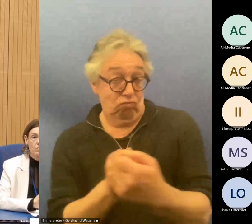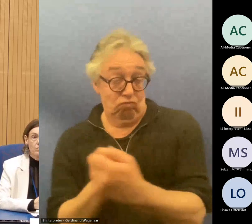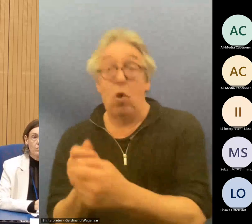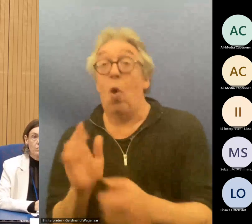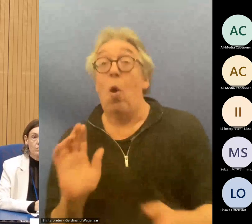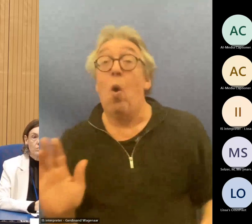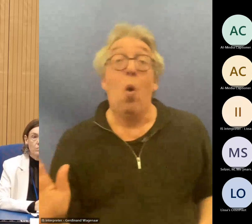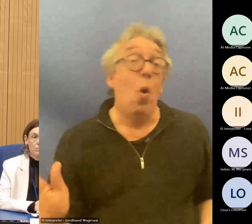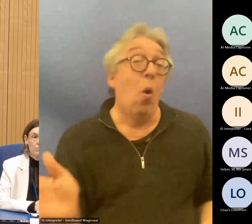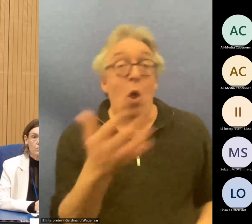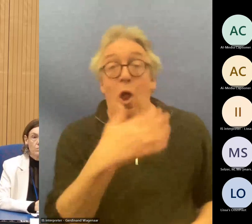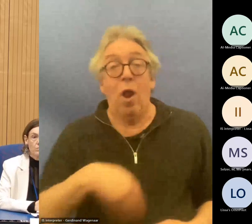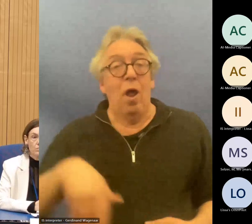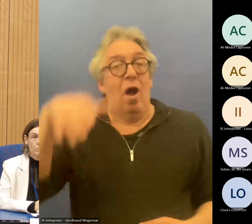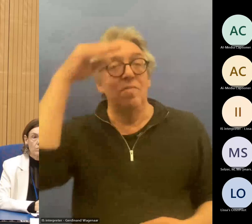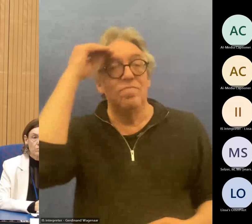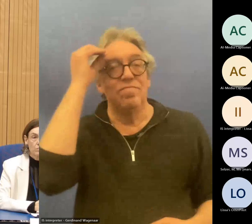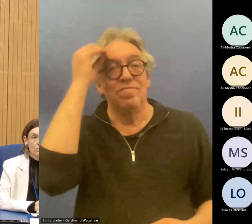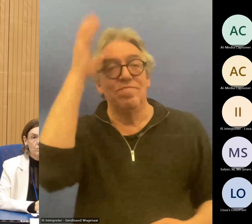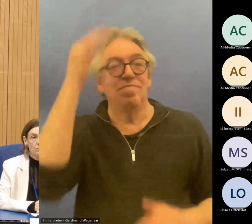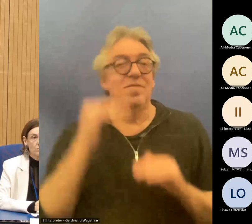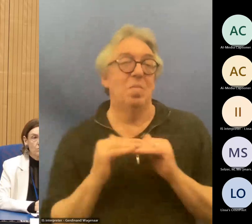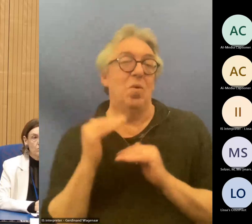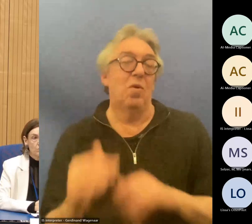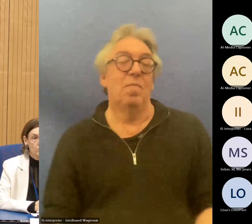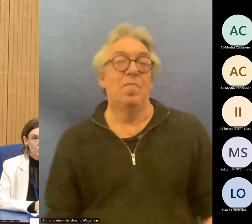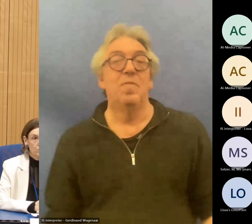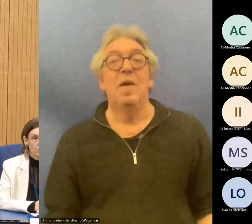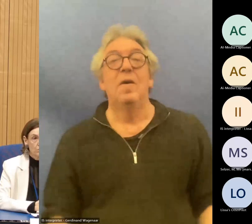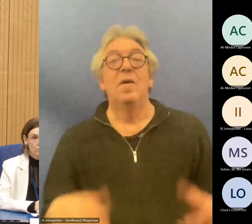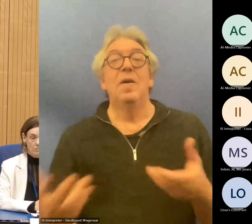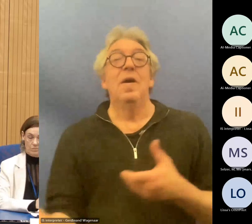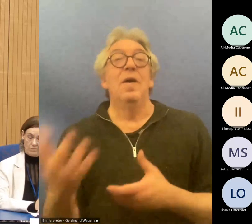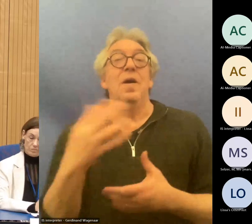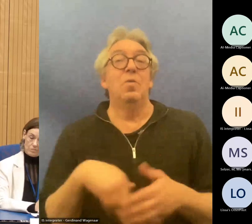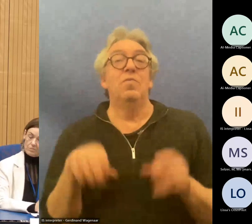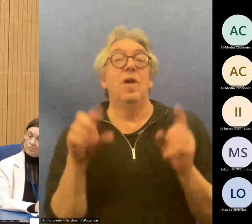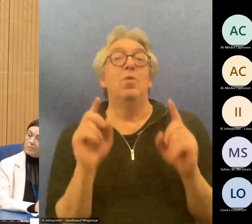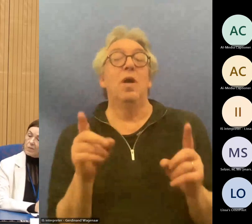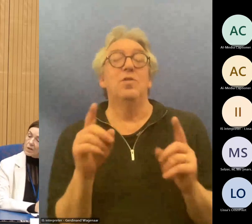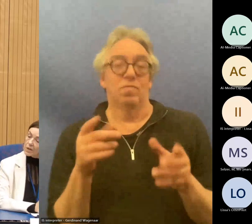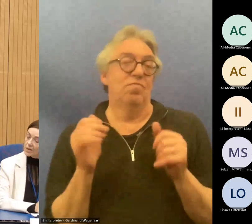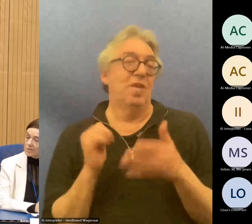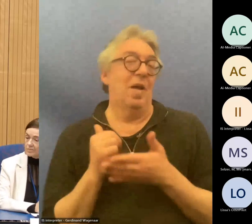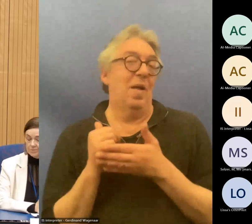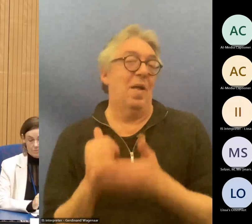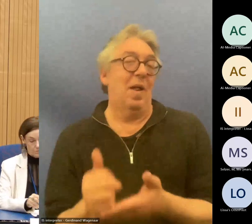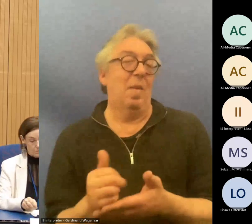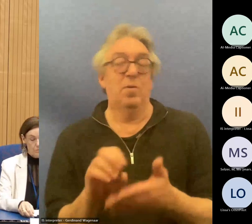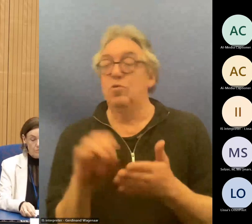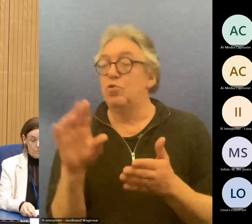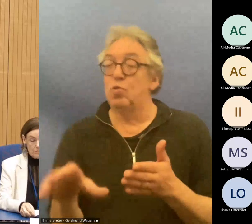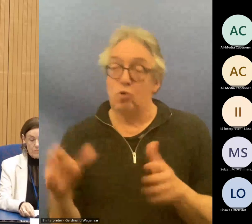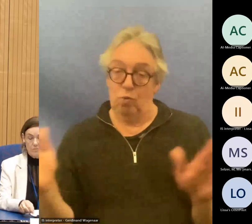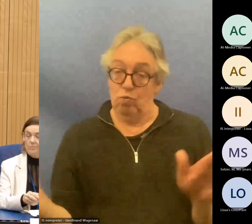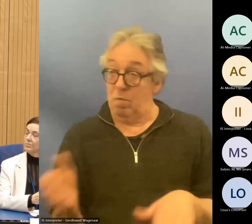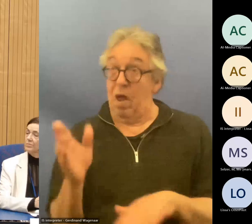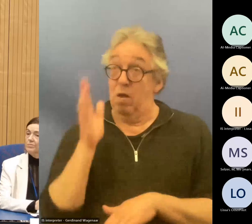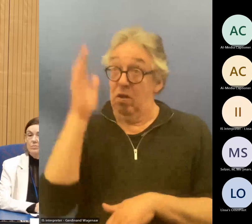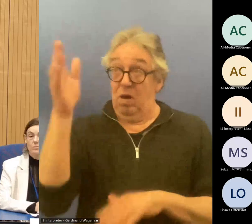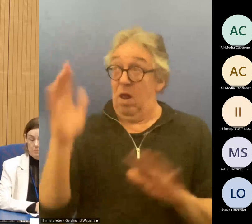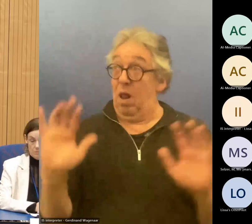outcome. Inclusive education prepares students for life in a diverse and globalized